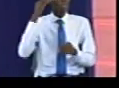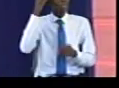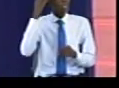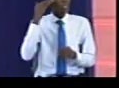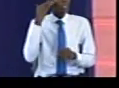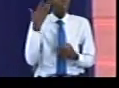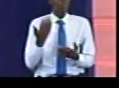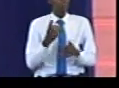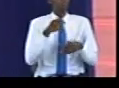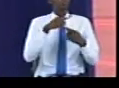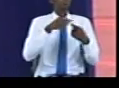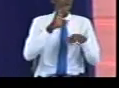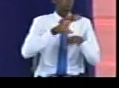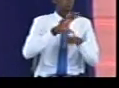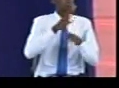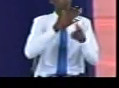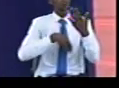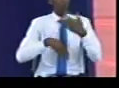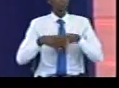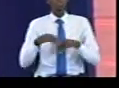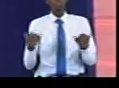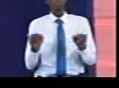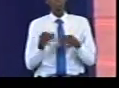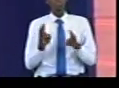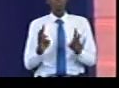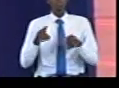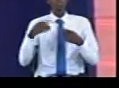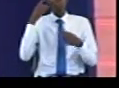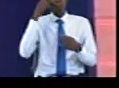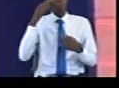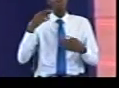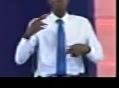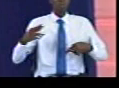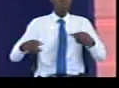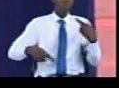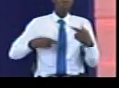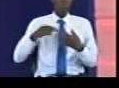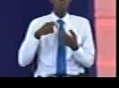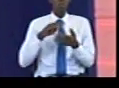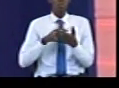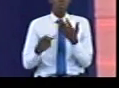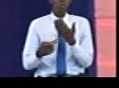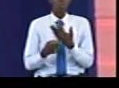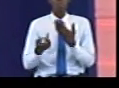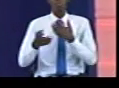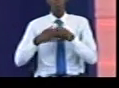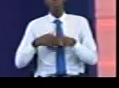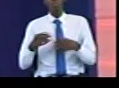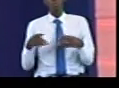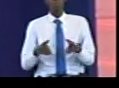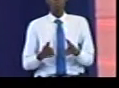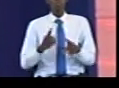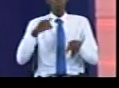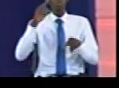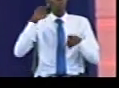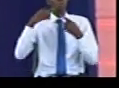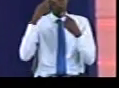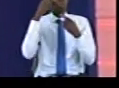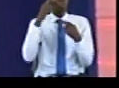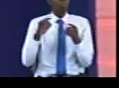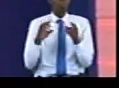the same way, go for revival, come back the same way, go for crusade, come back the same way. But it's pure